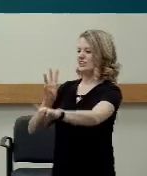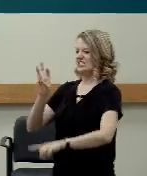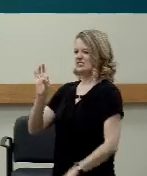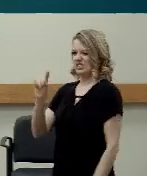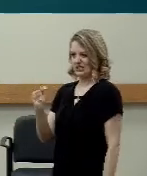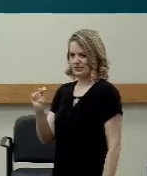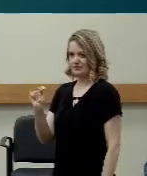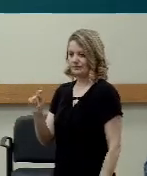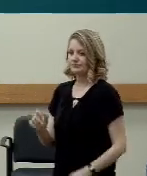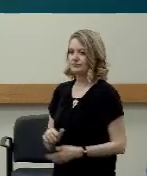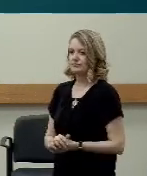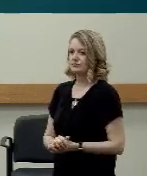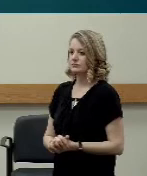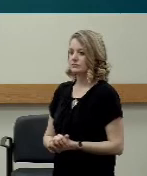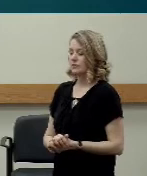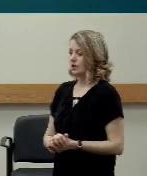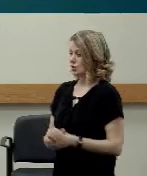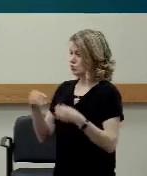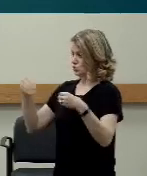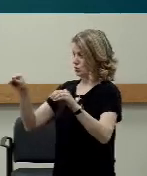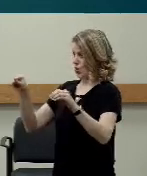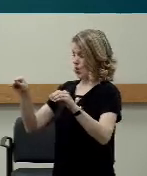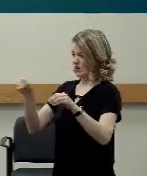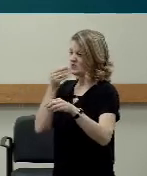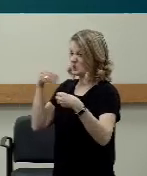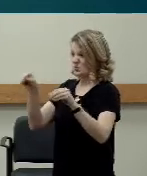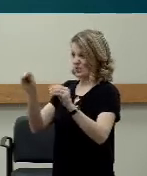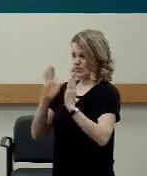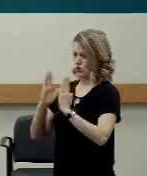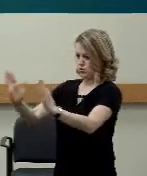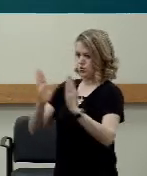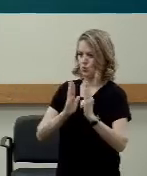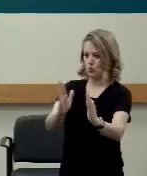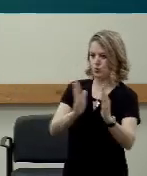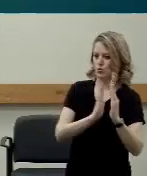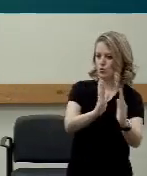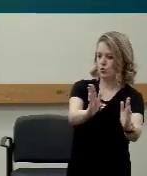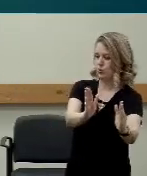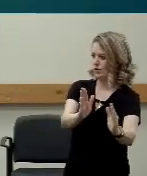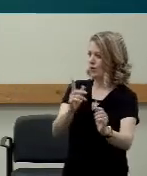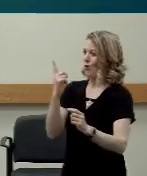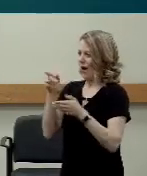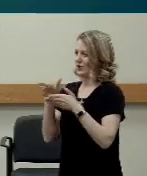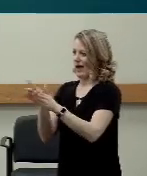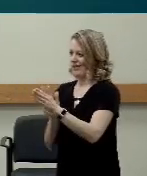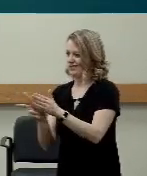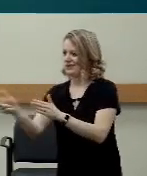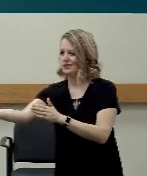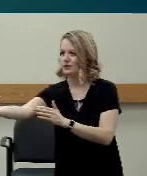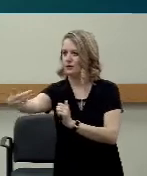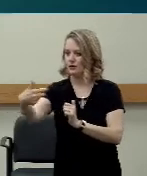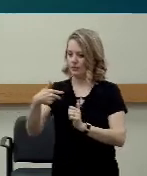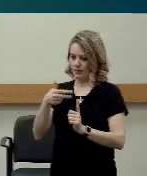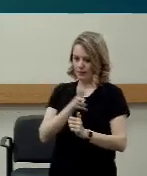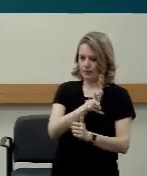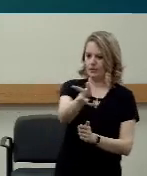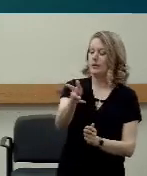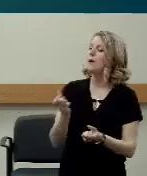Clearly marked one-way shopping aisles in grocery and retail stores. There are many stores trying to get this done now with tape on the